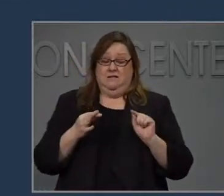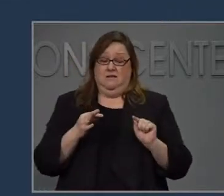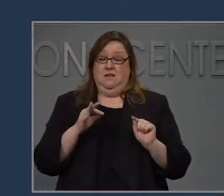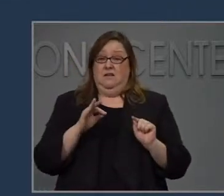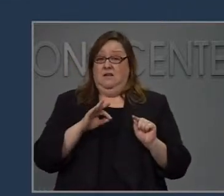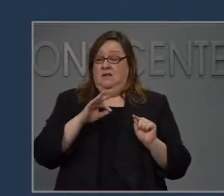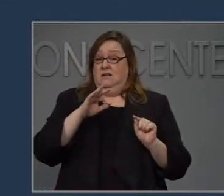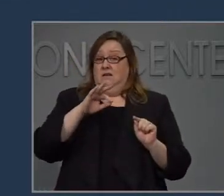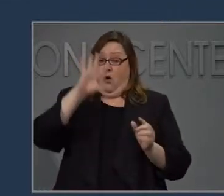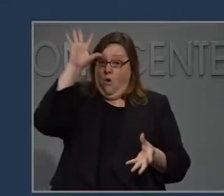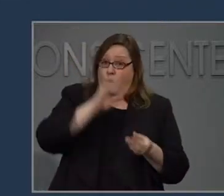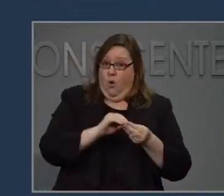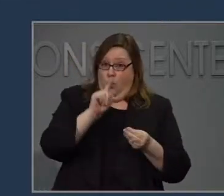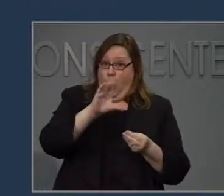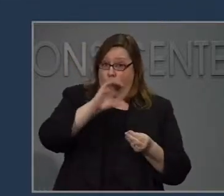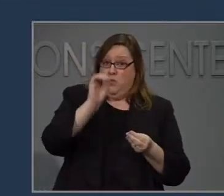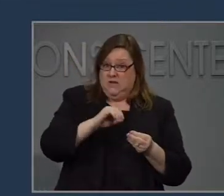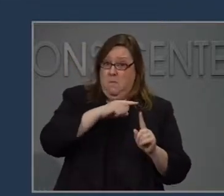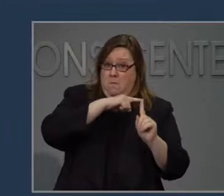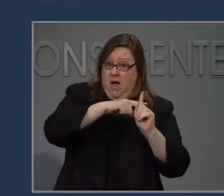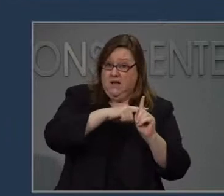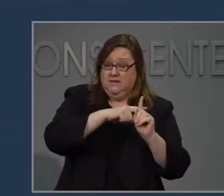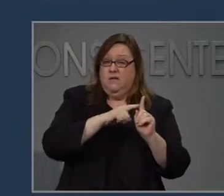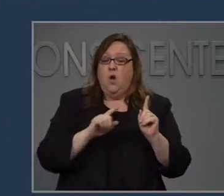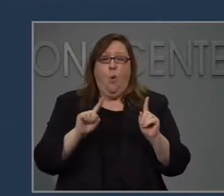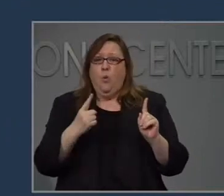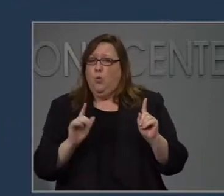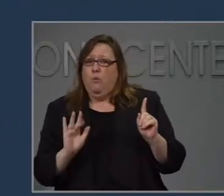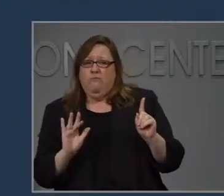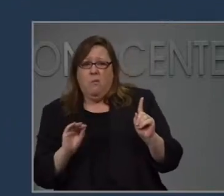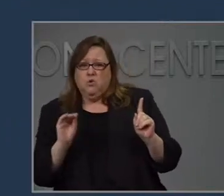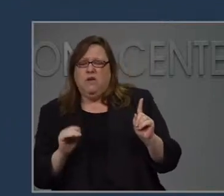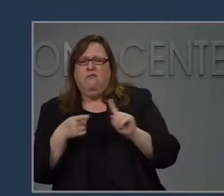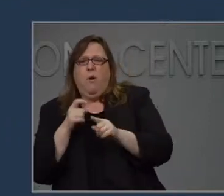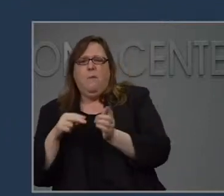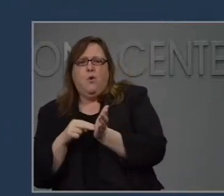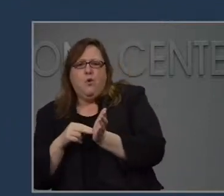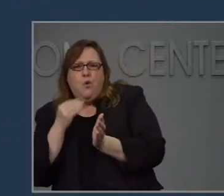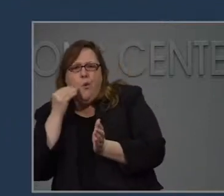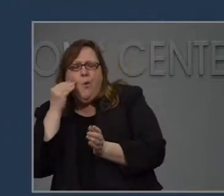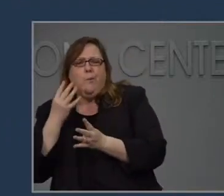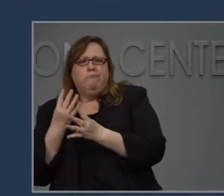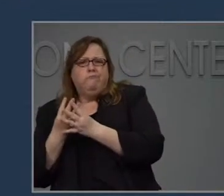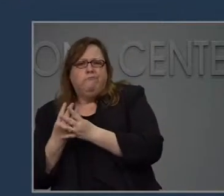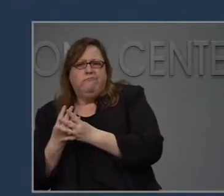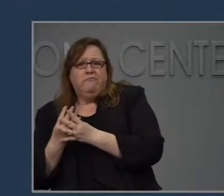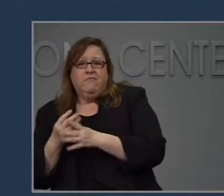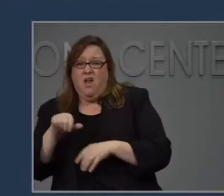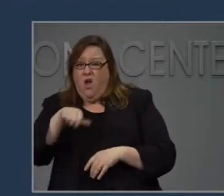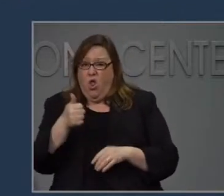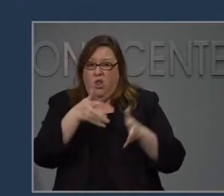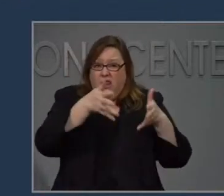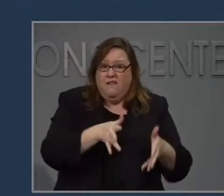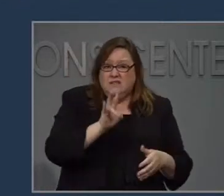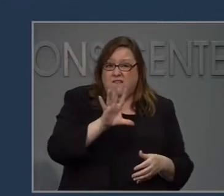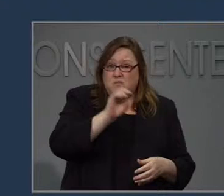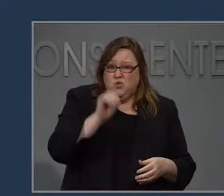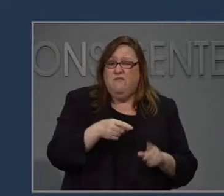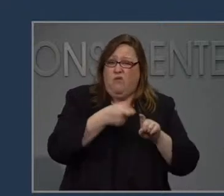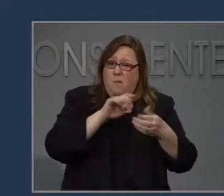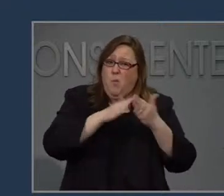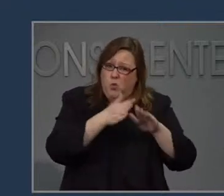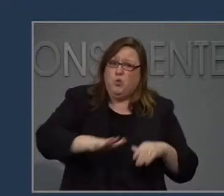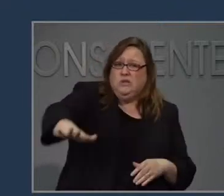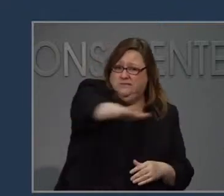from congregate living settings. So we know this virus is in our communities. Next slide. Now, we